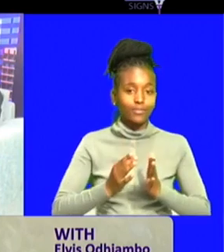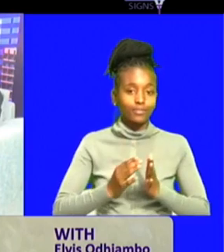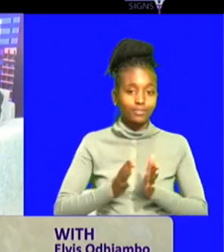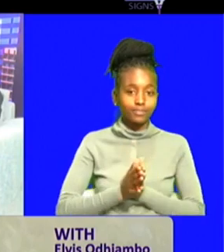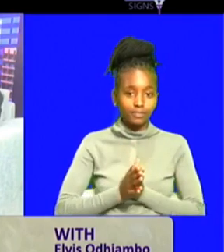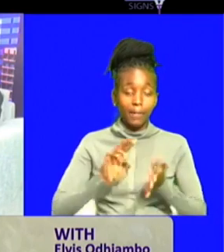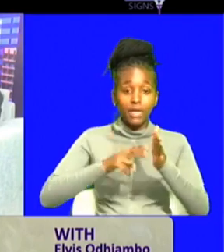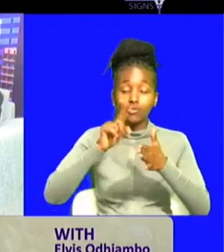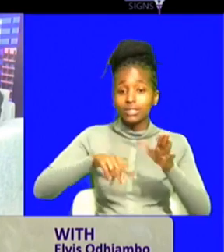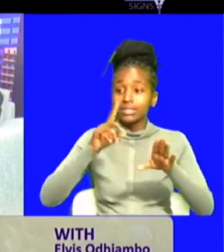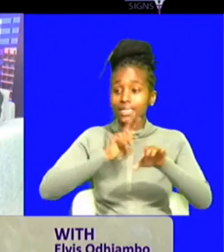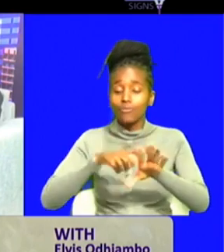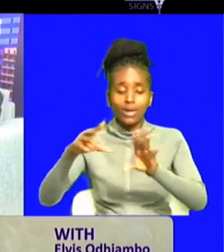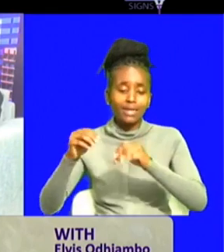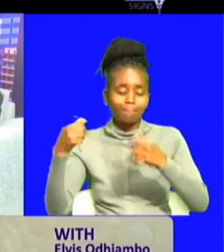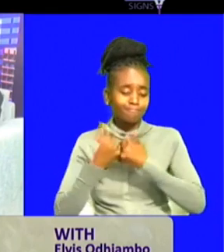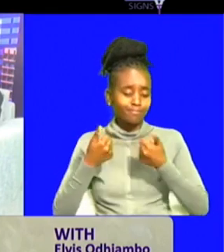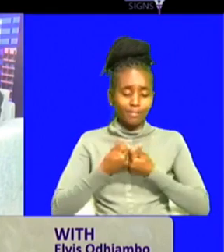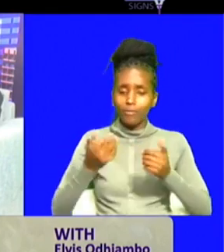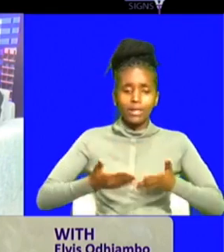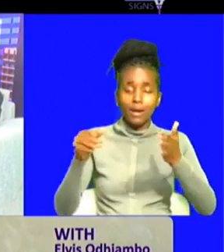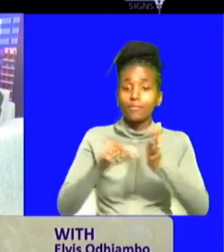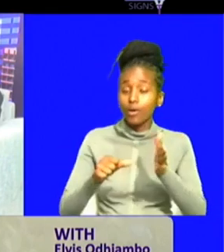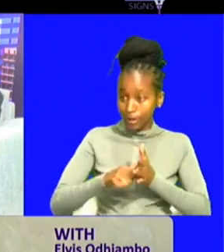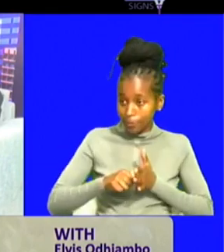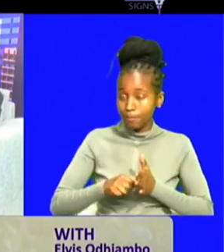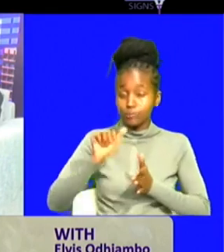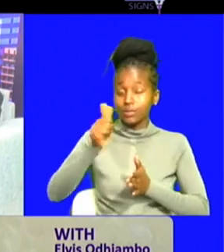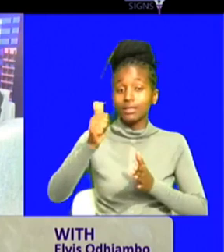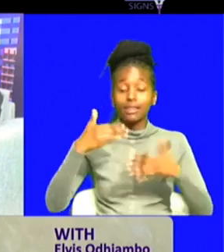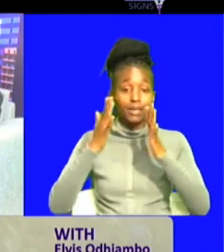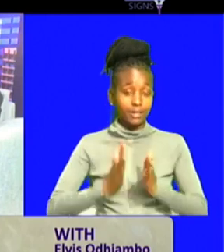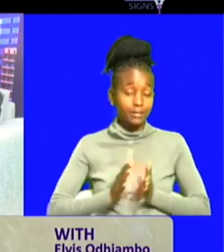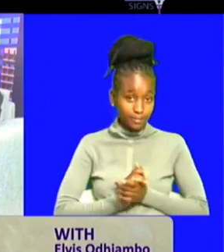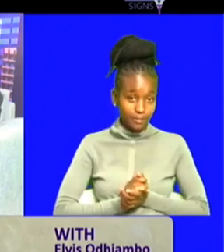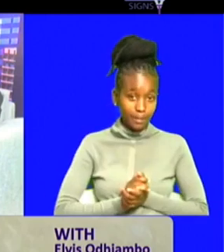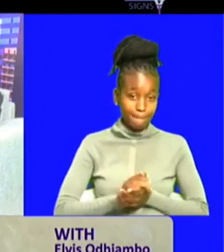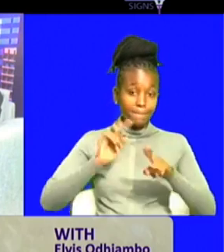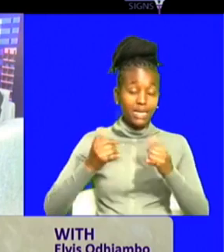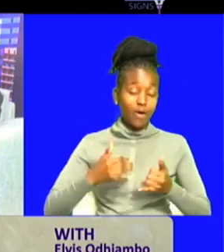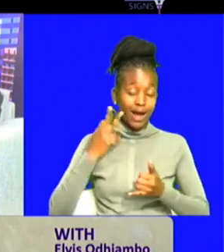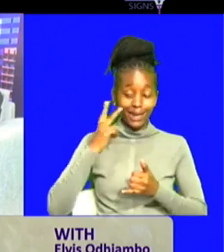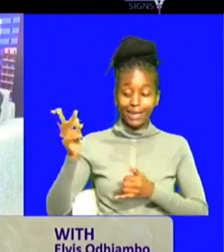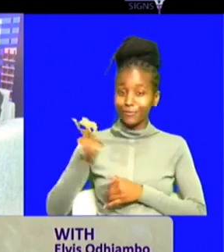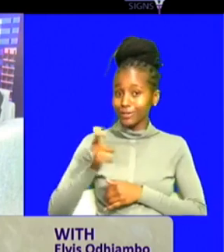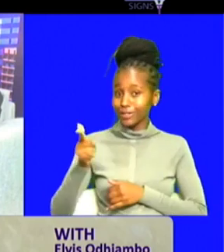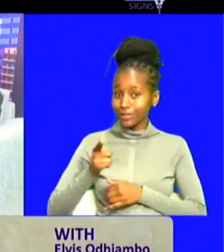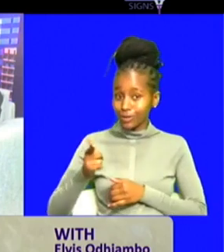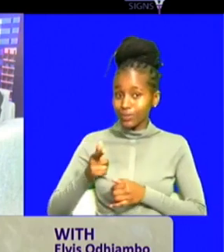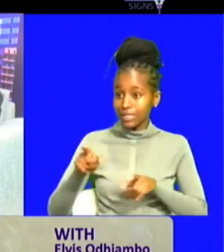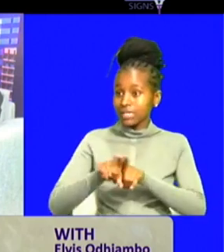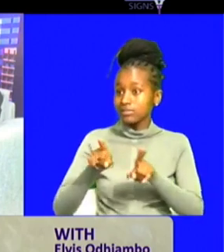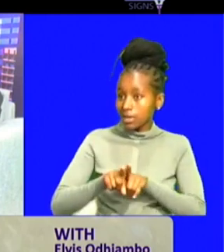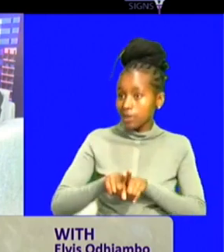really go out there and cause problems for their other players. Now let's just take a quick look at the pools